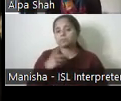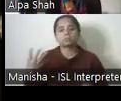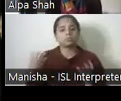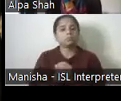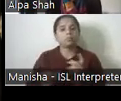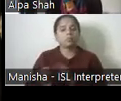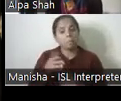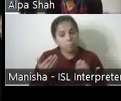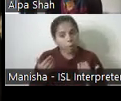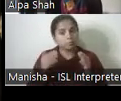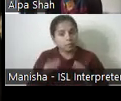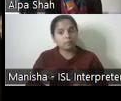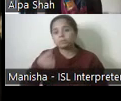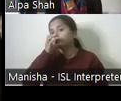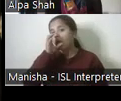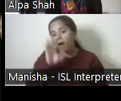as possible,